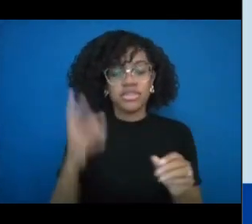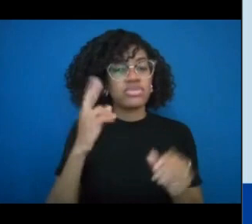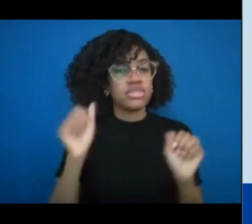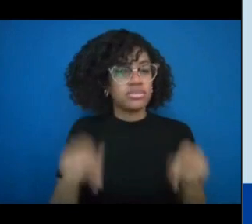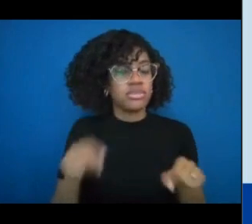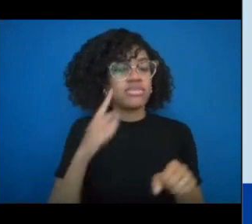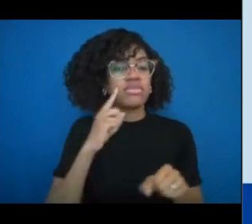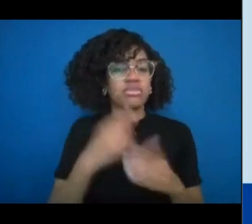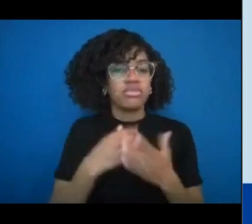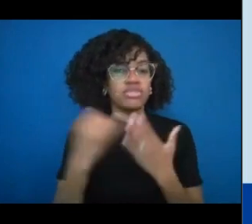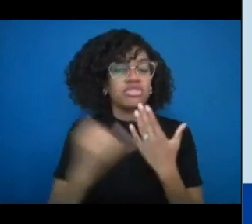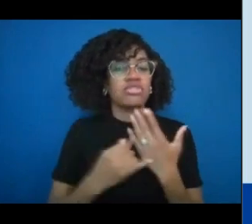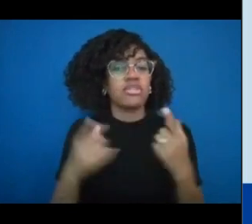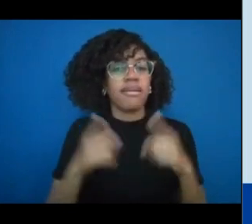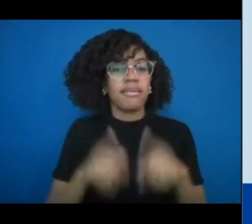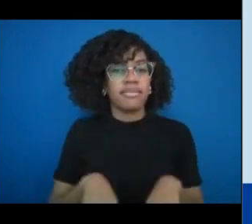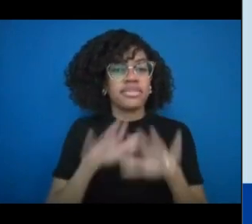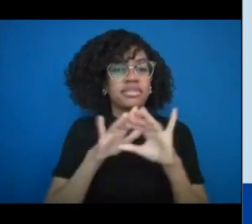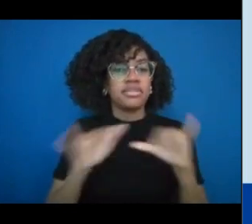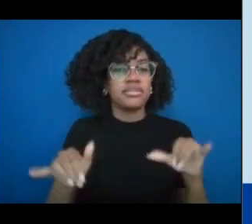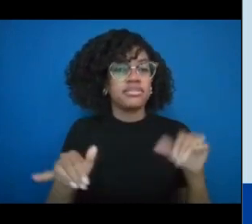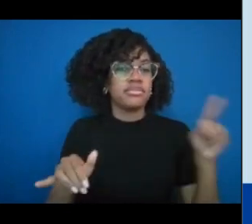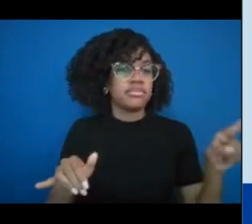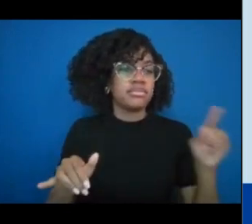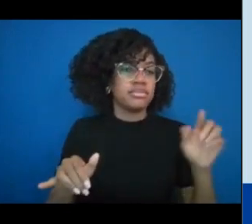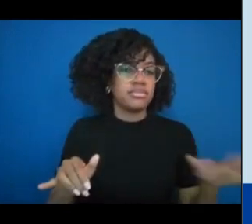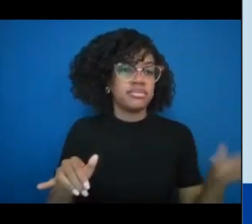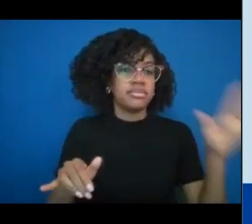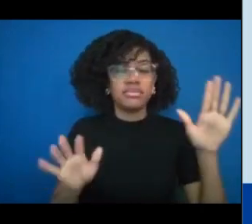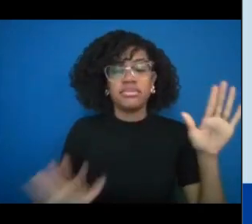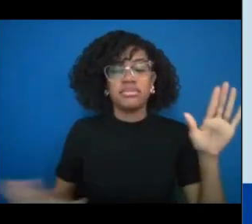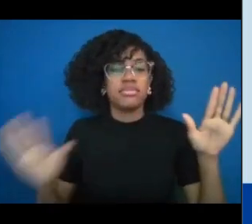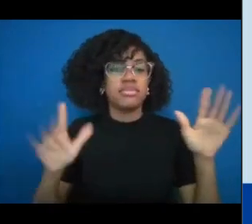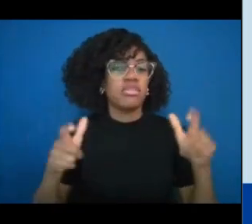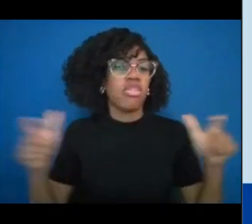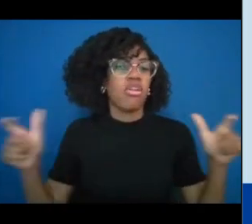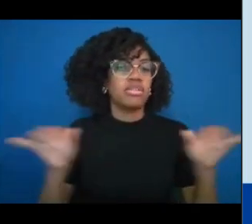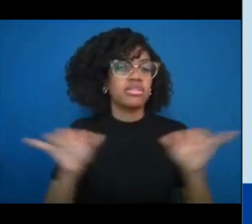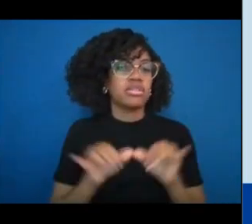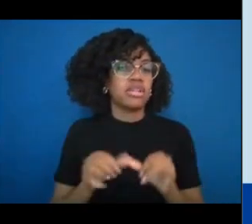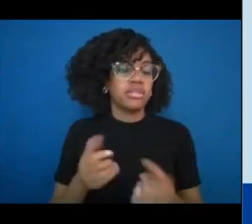to occur at large scale.